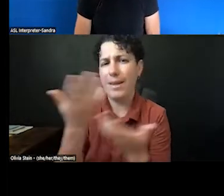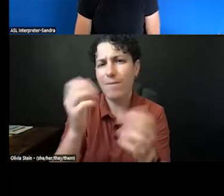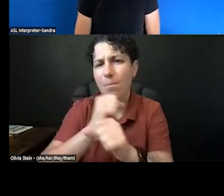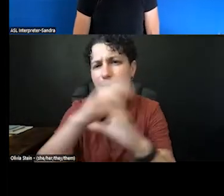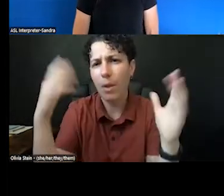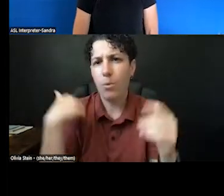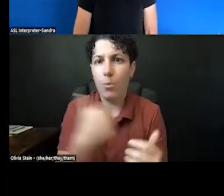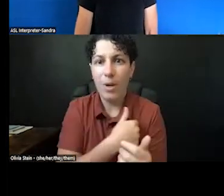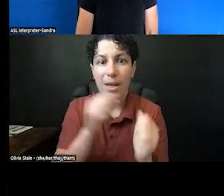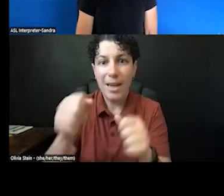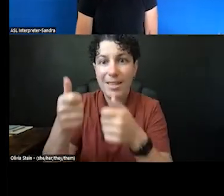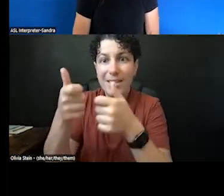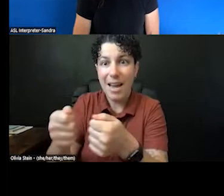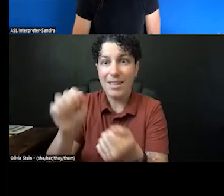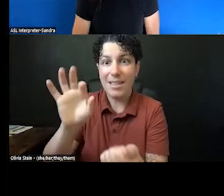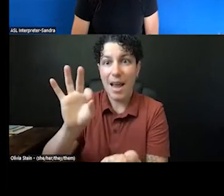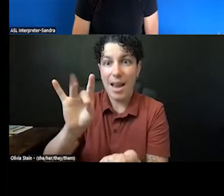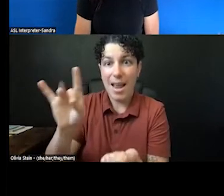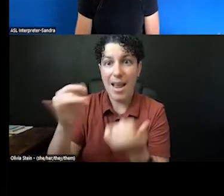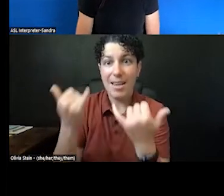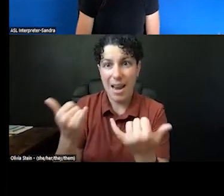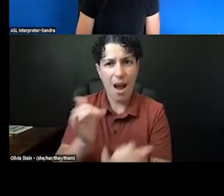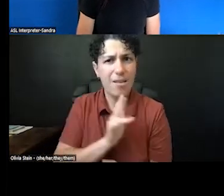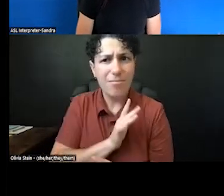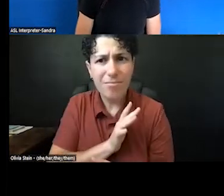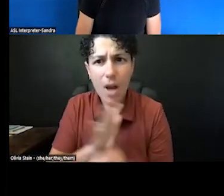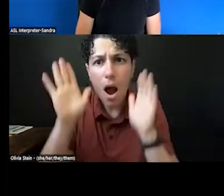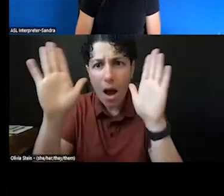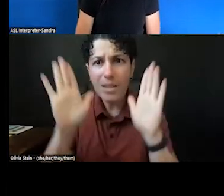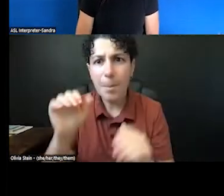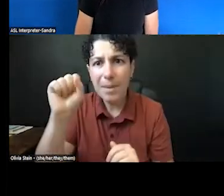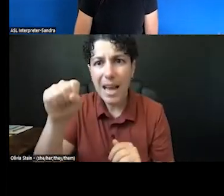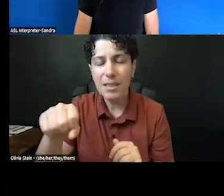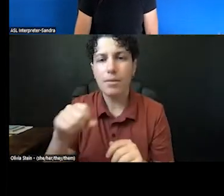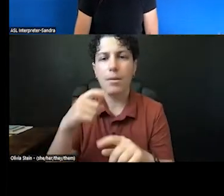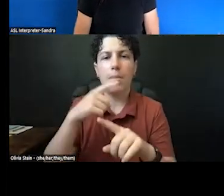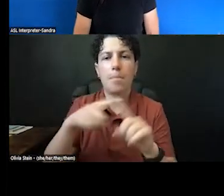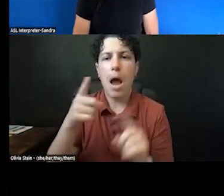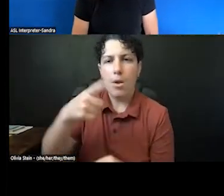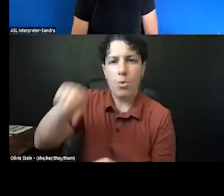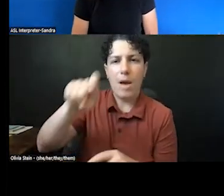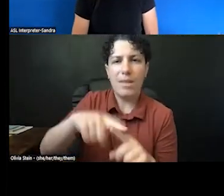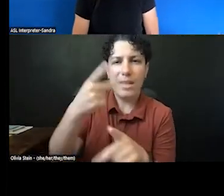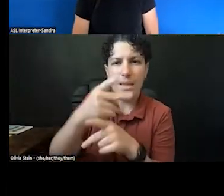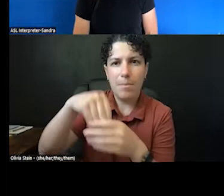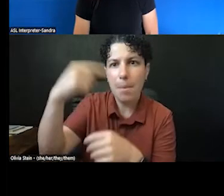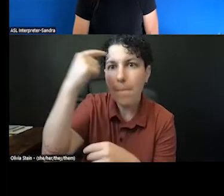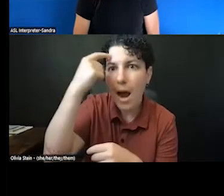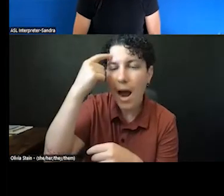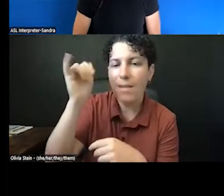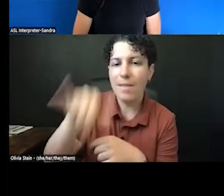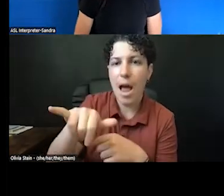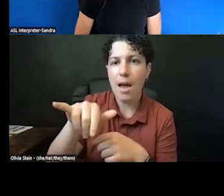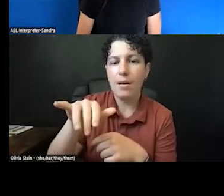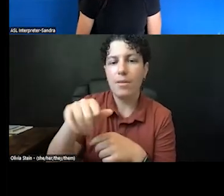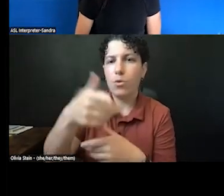is not English. So we have to make sure that we can text 988 now, which is amazing. Yes, however,